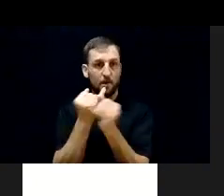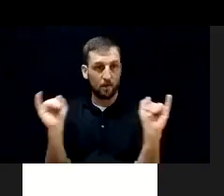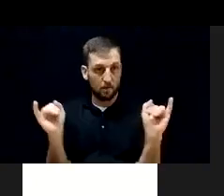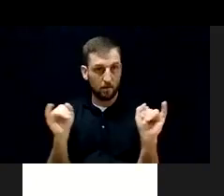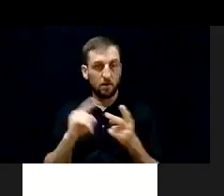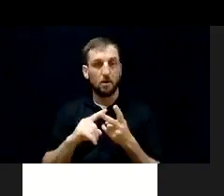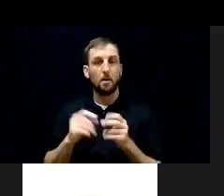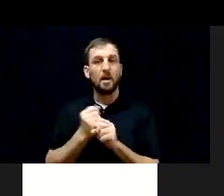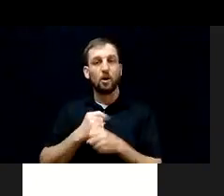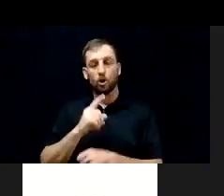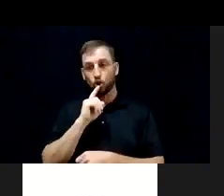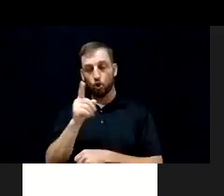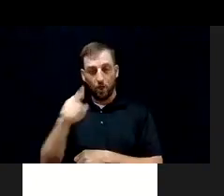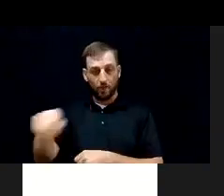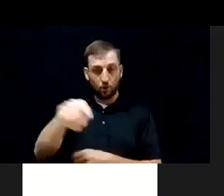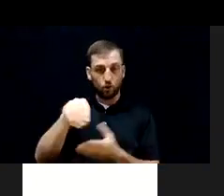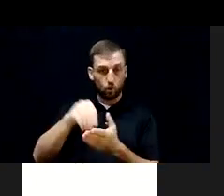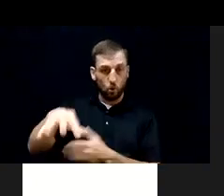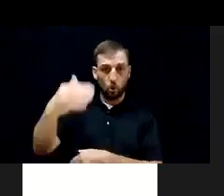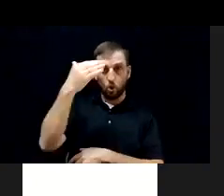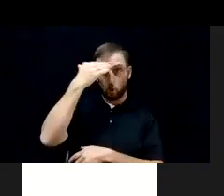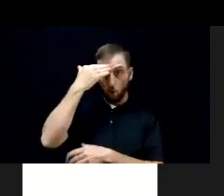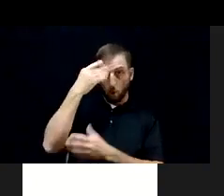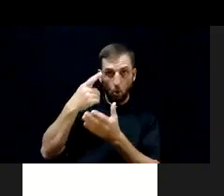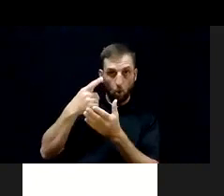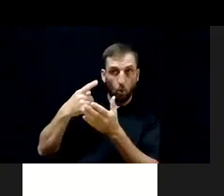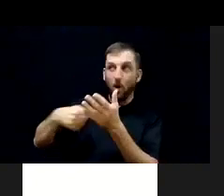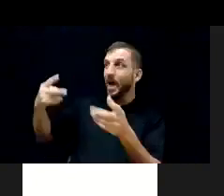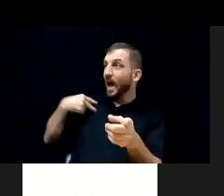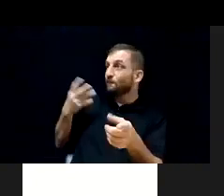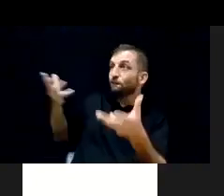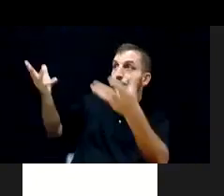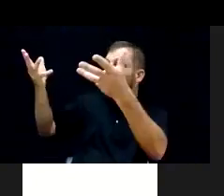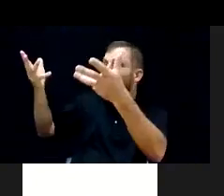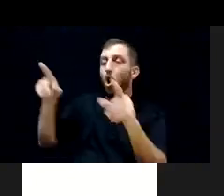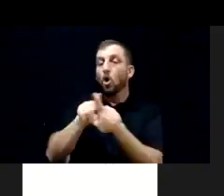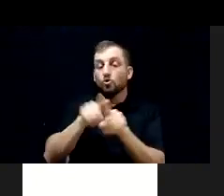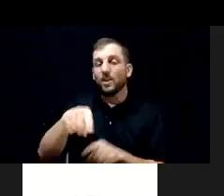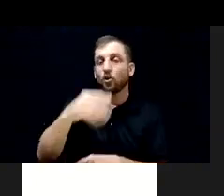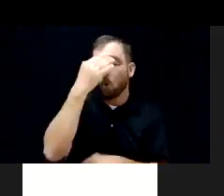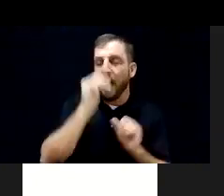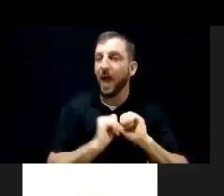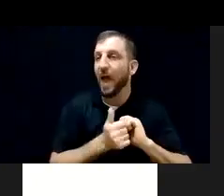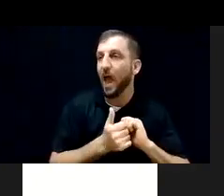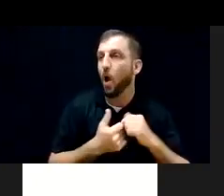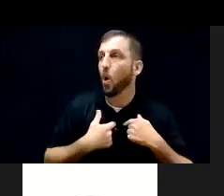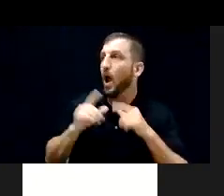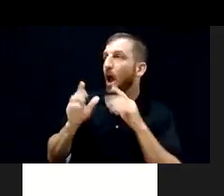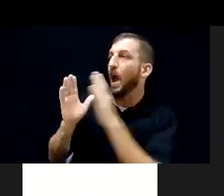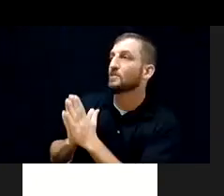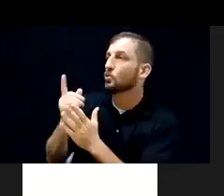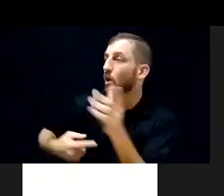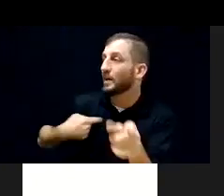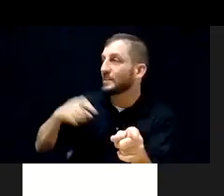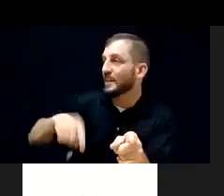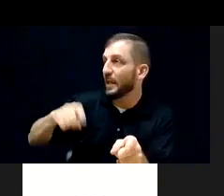not only know what's available that they want, but know how to ask for what they need in a way that's appropriate,